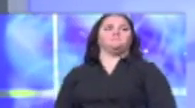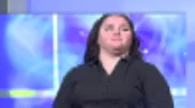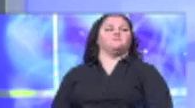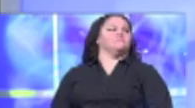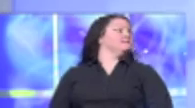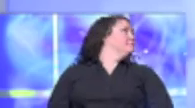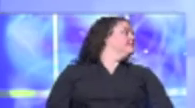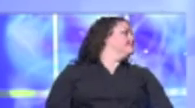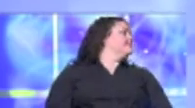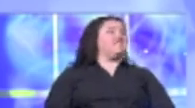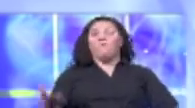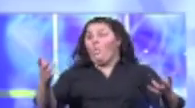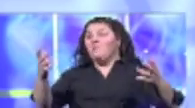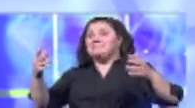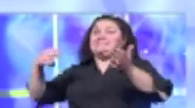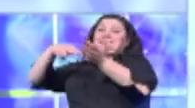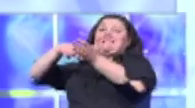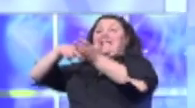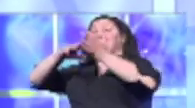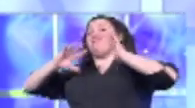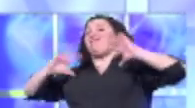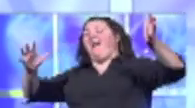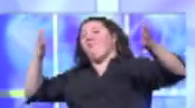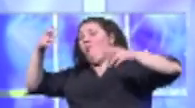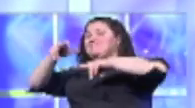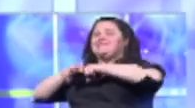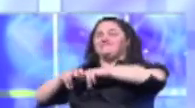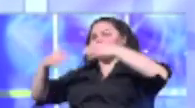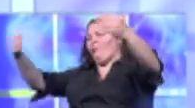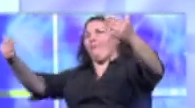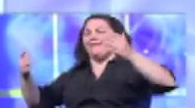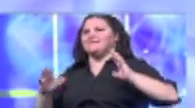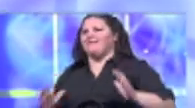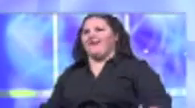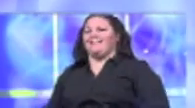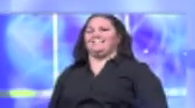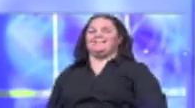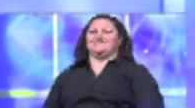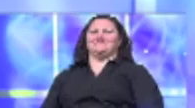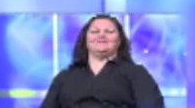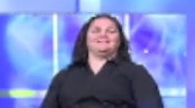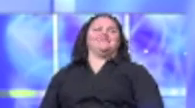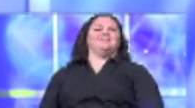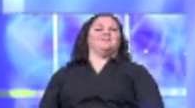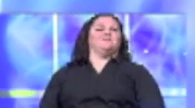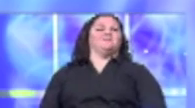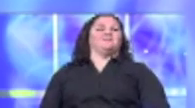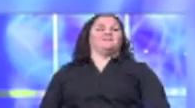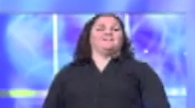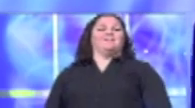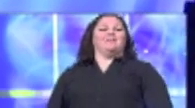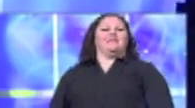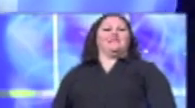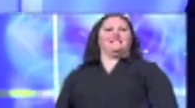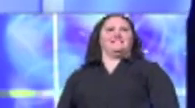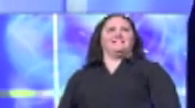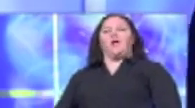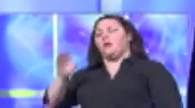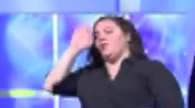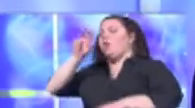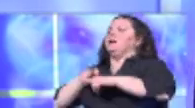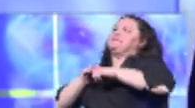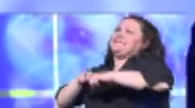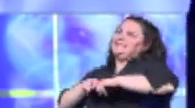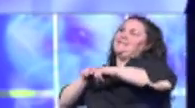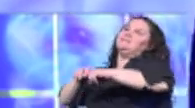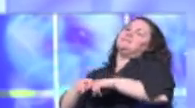If you want to keep standing, that's fine. Make yourselves comfortable. You know, it's always a little bit nerve-wracking when you're sitting